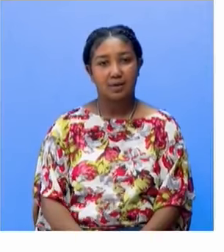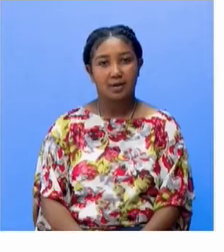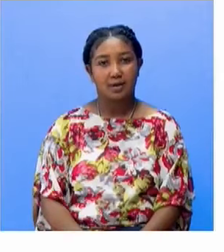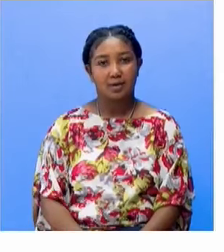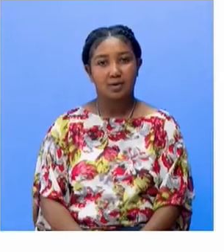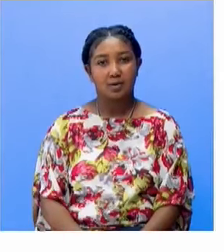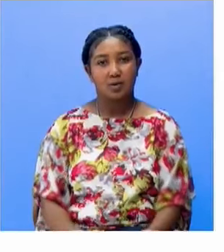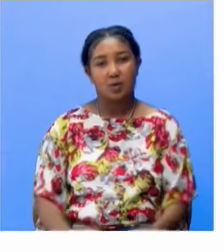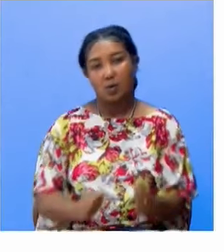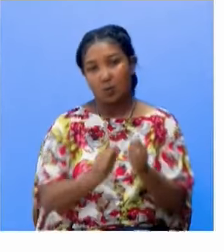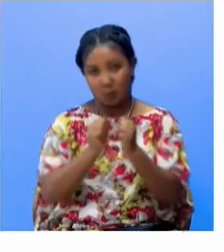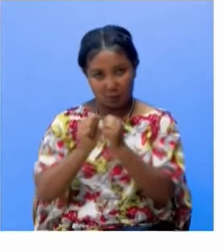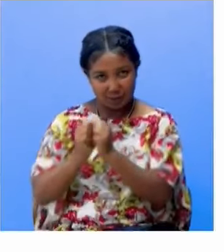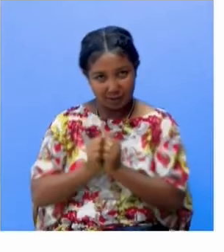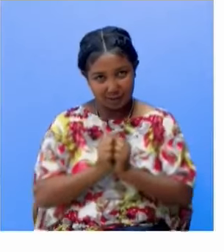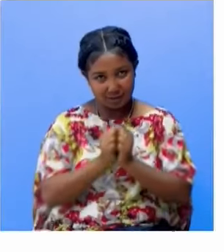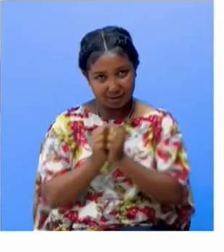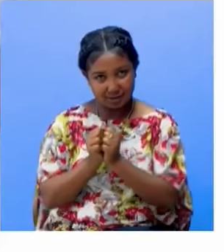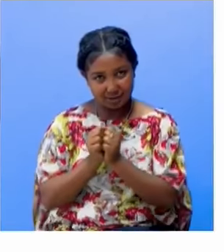with